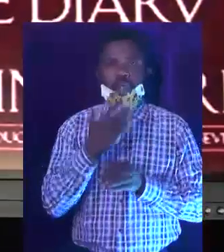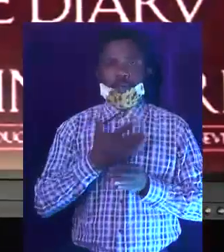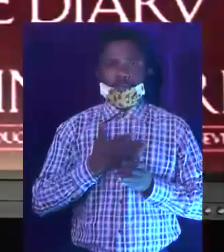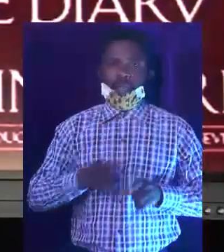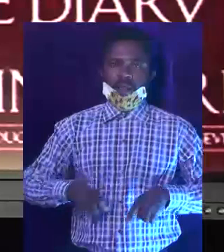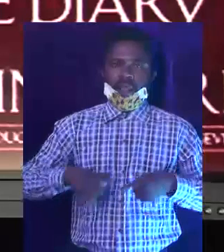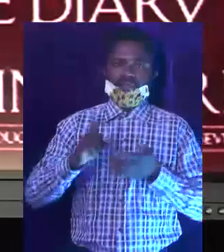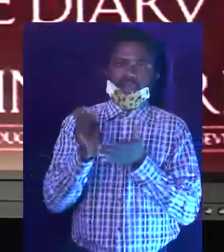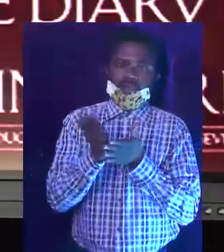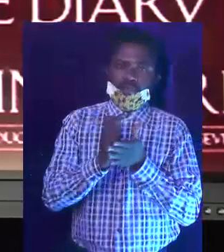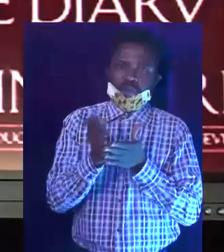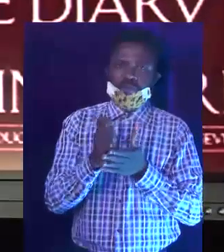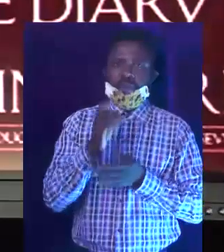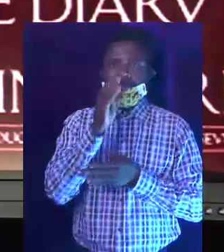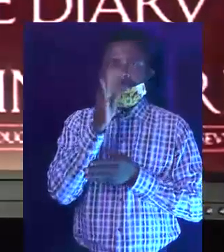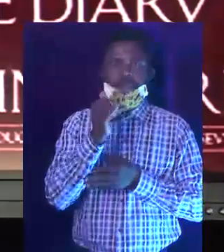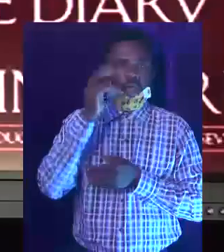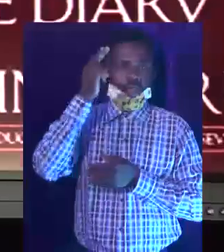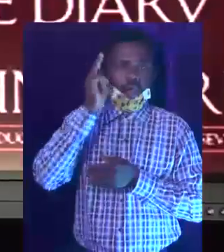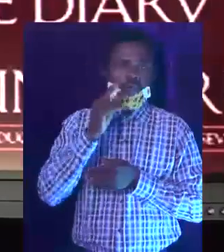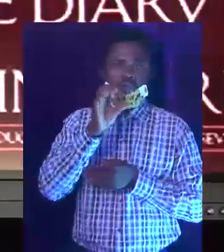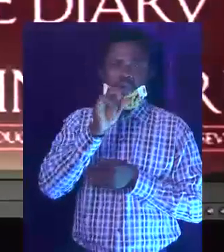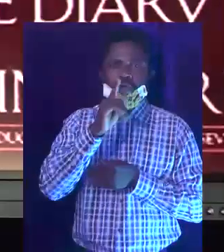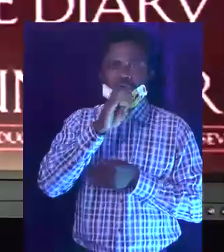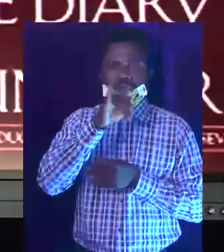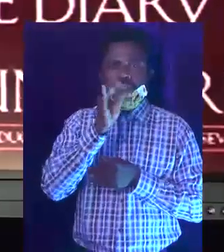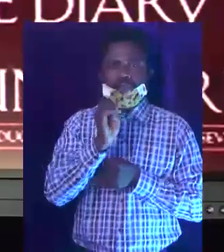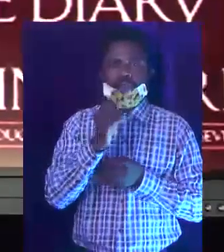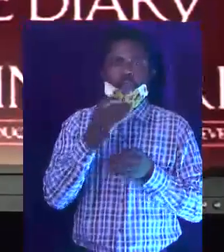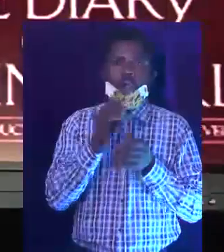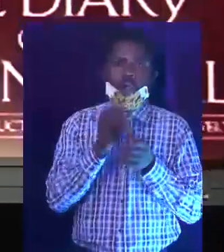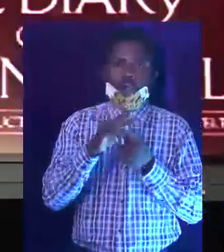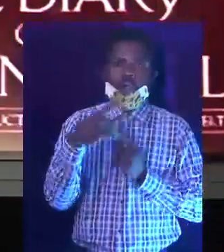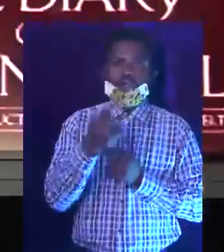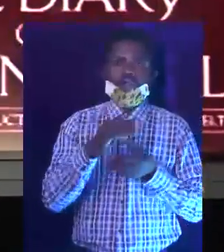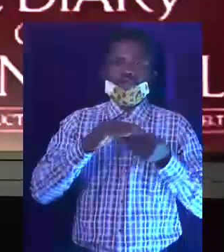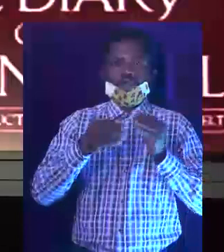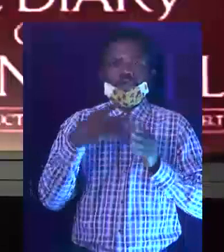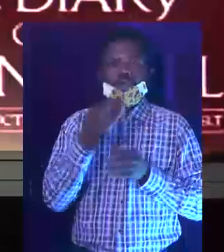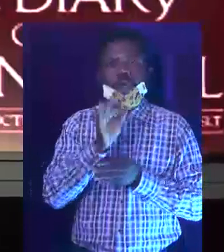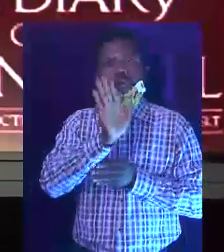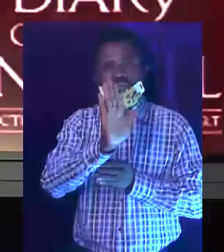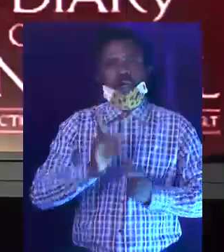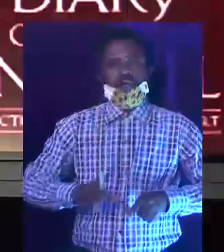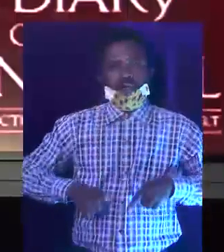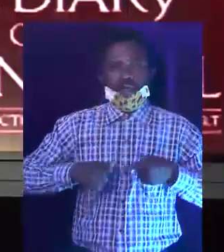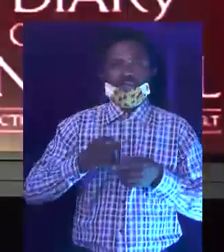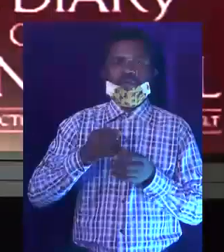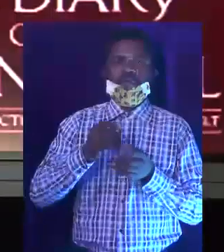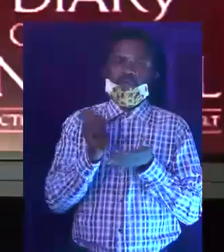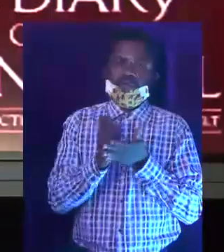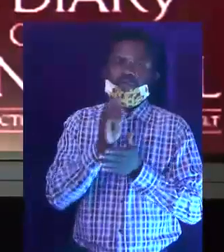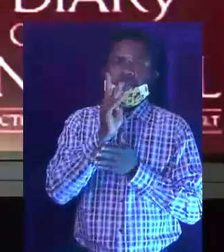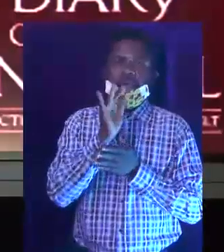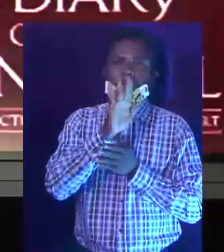my life written by Uncle Agbaje, or the story of your life written by